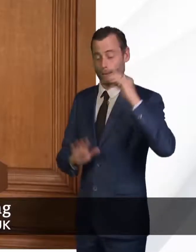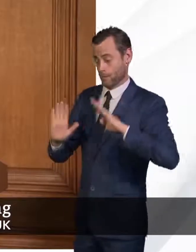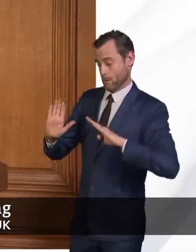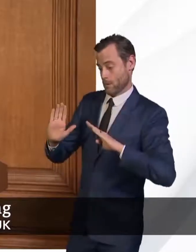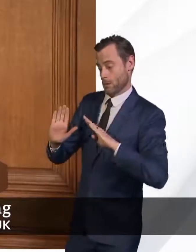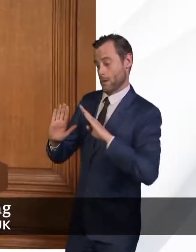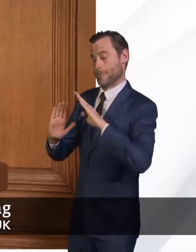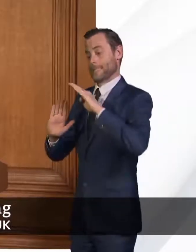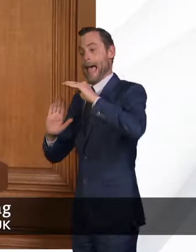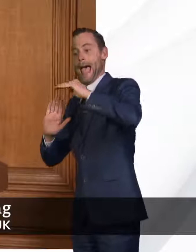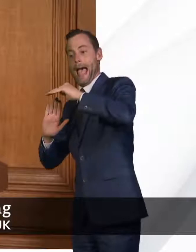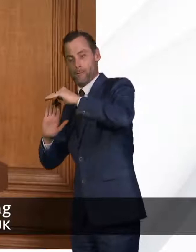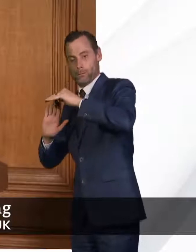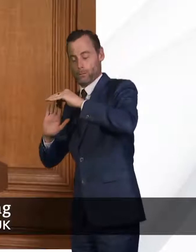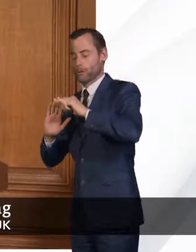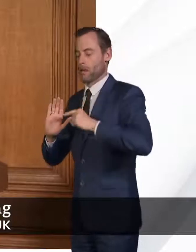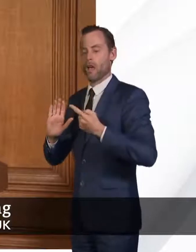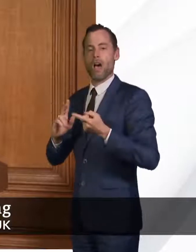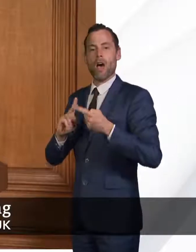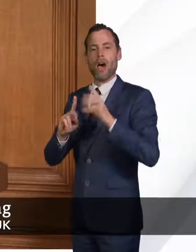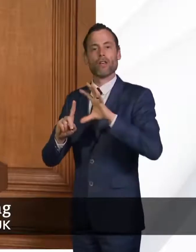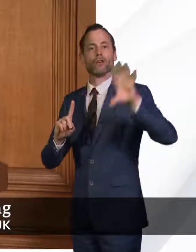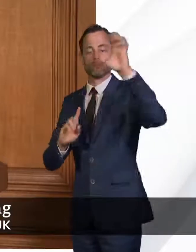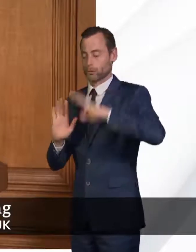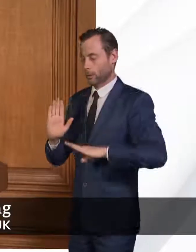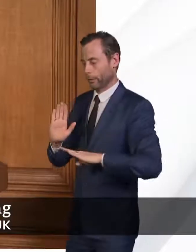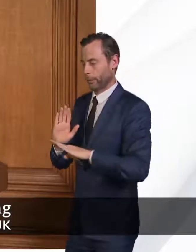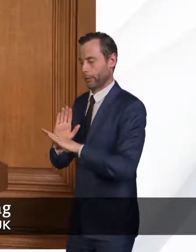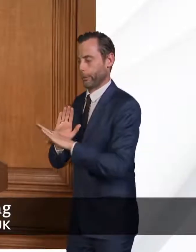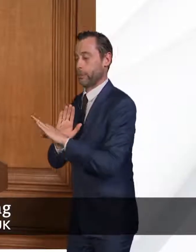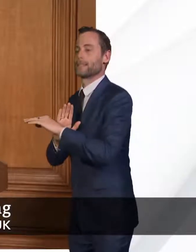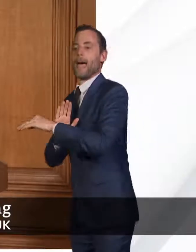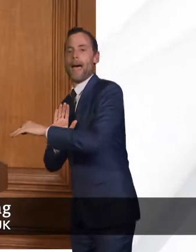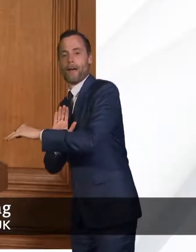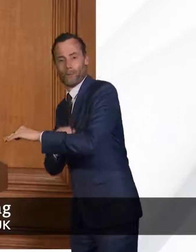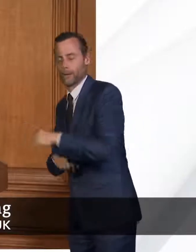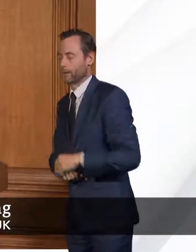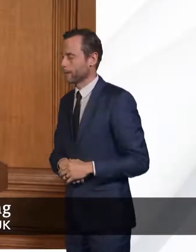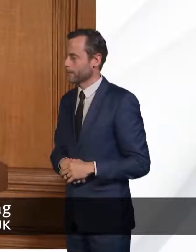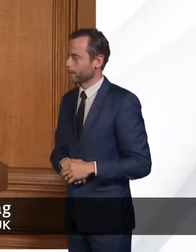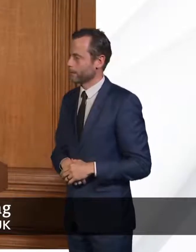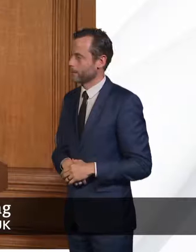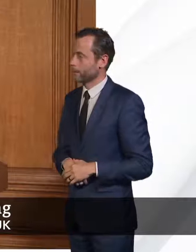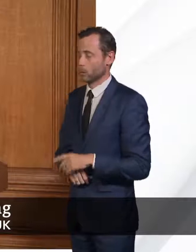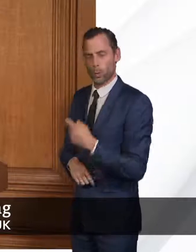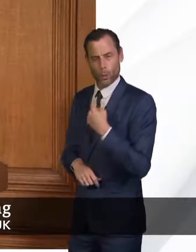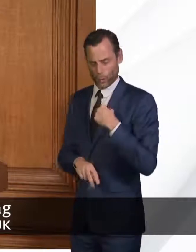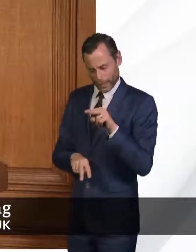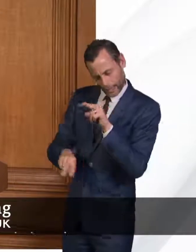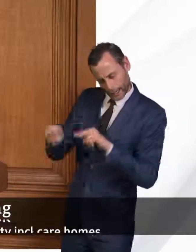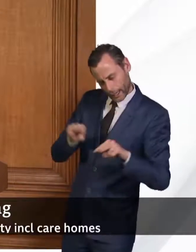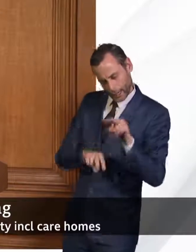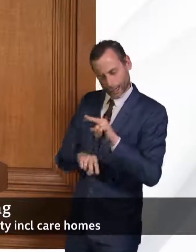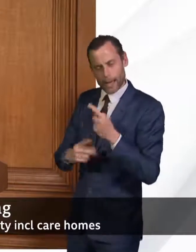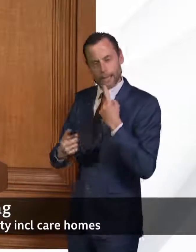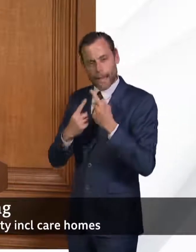other regions. And various of our scientists around the country are combing through that data and other